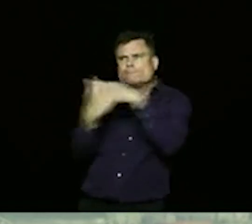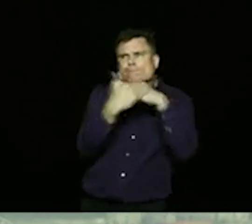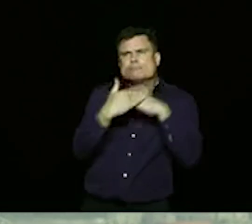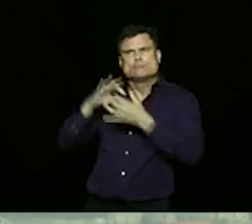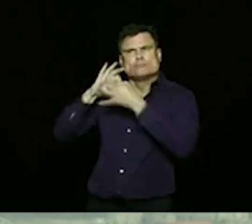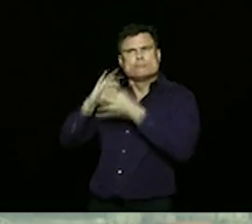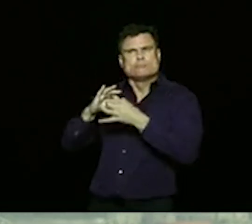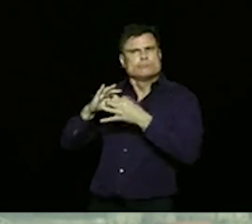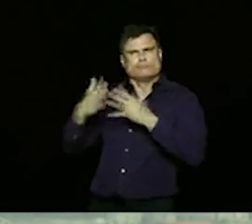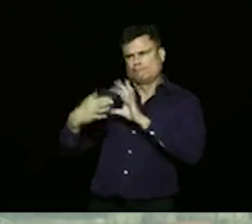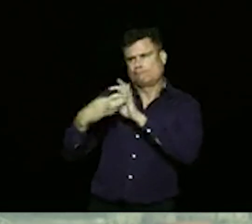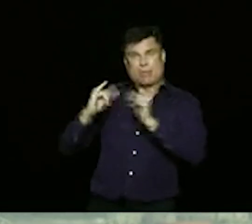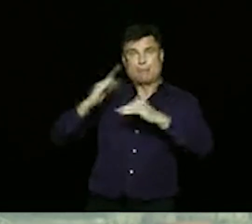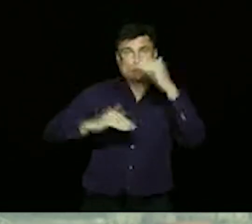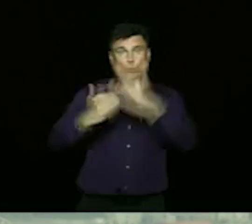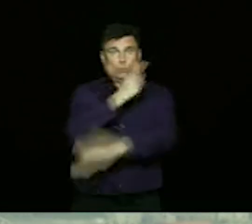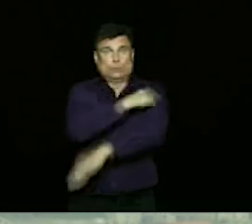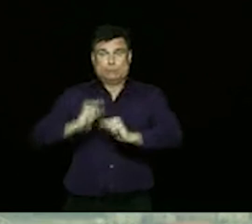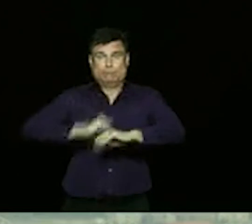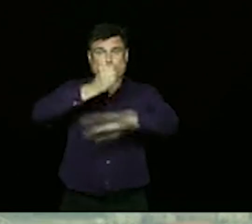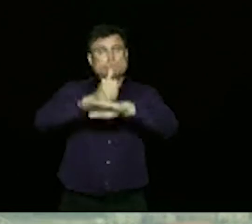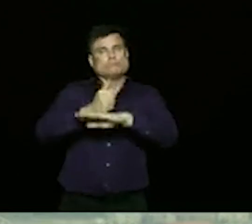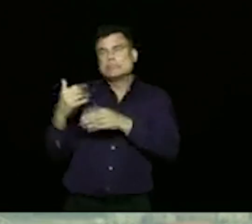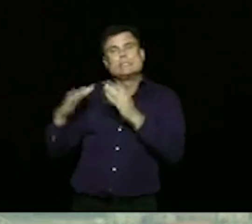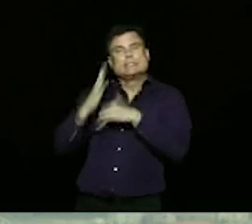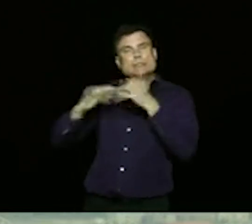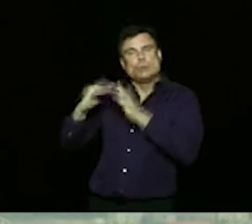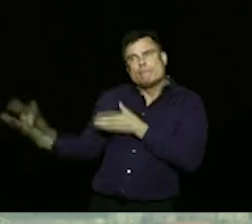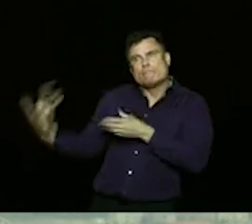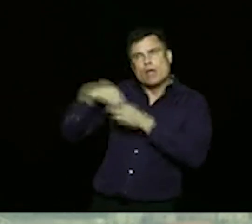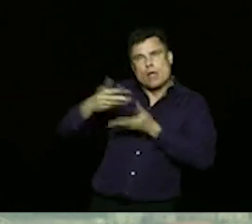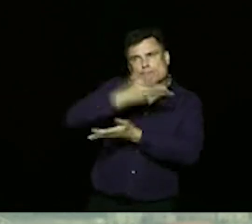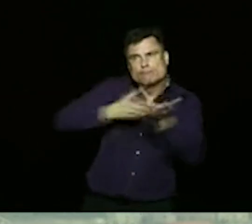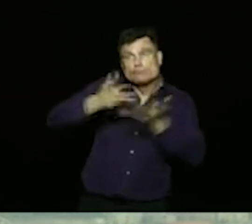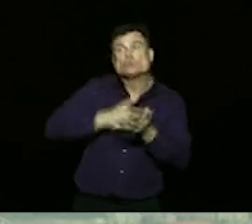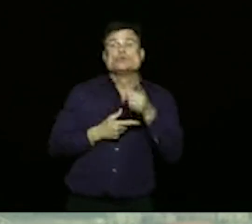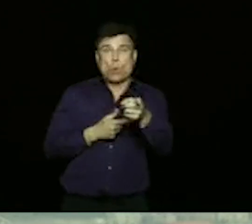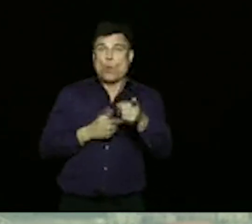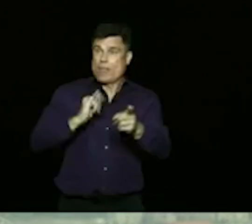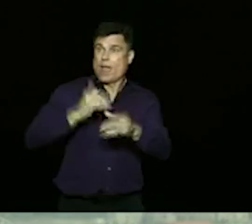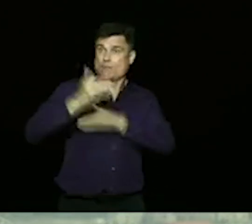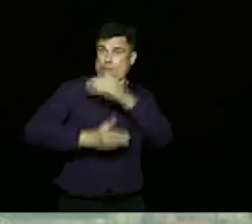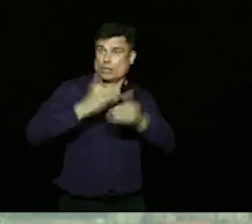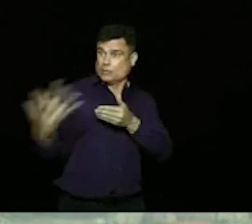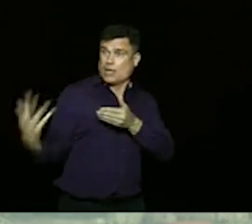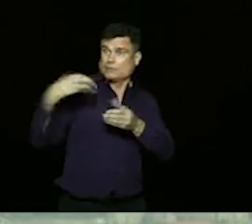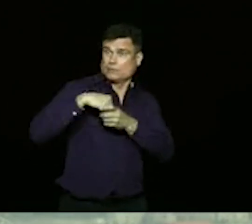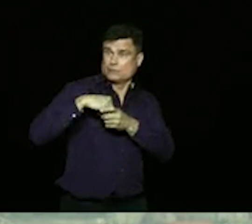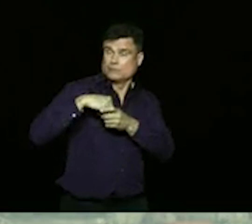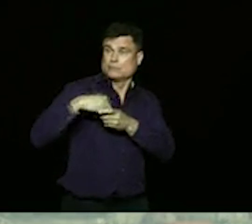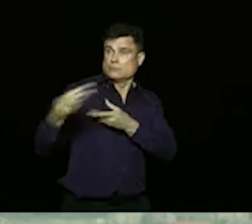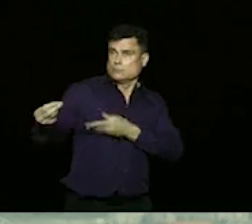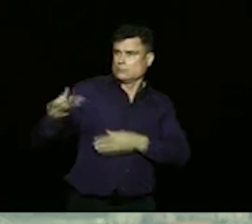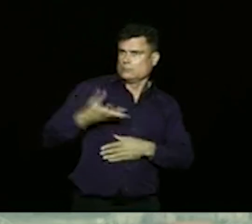I learn of how people have felt of the history of the existing buildings and how we have to move forward from that. And when I meet with